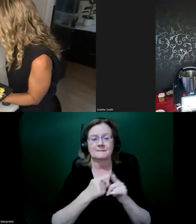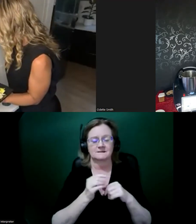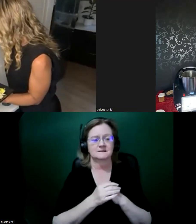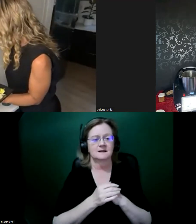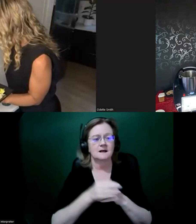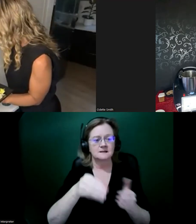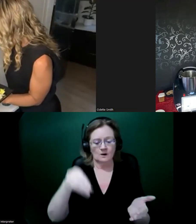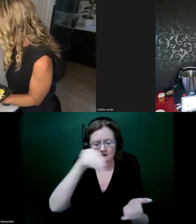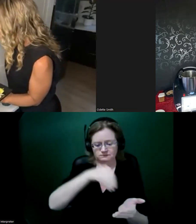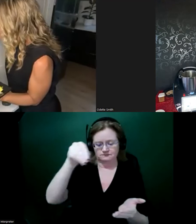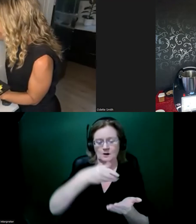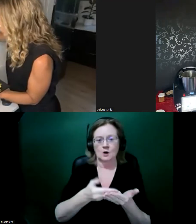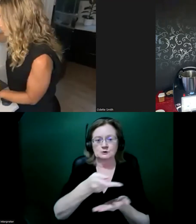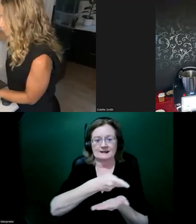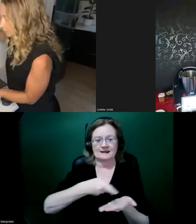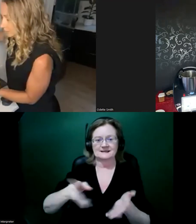salad.